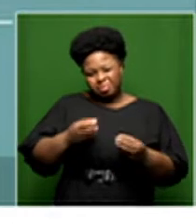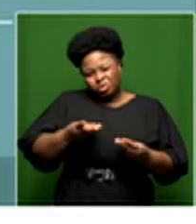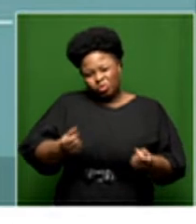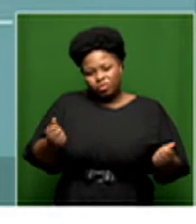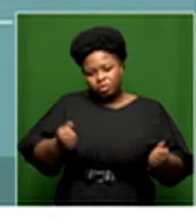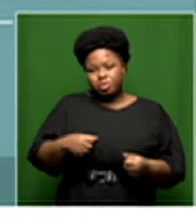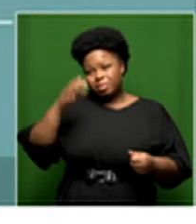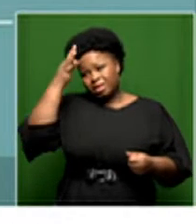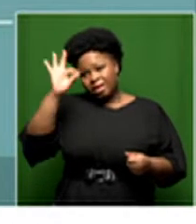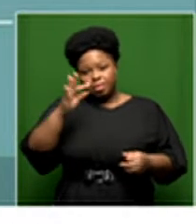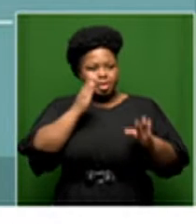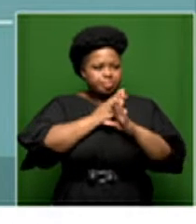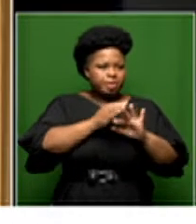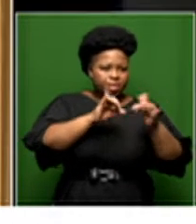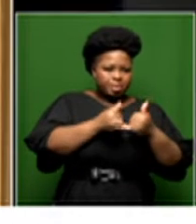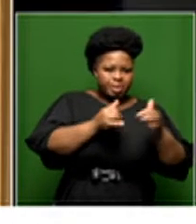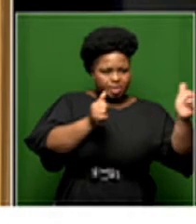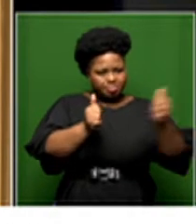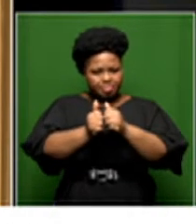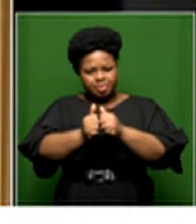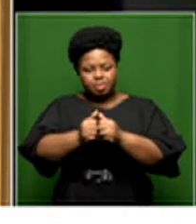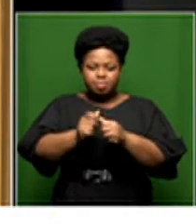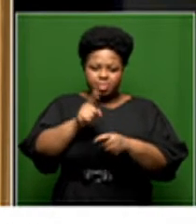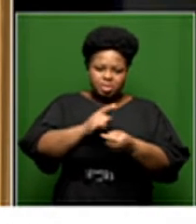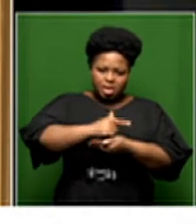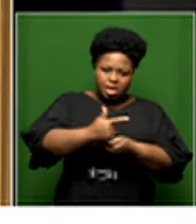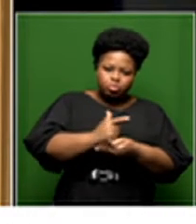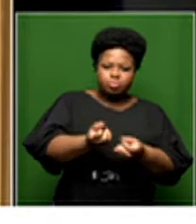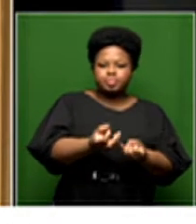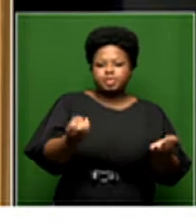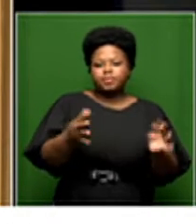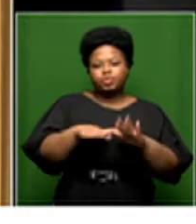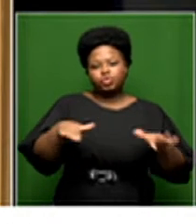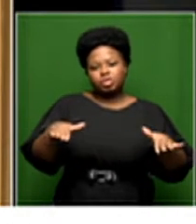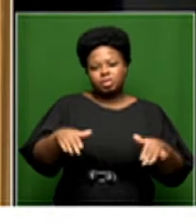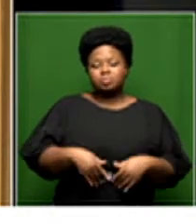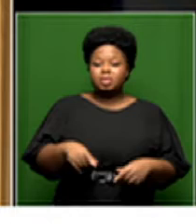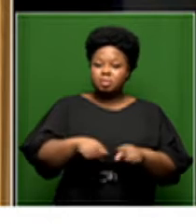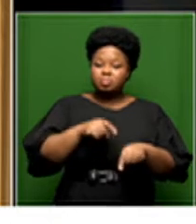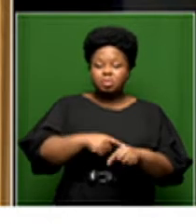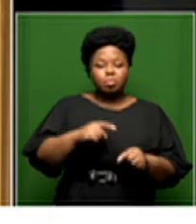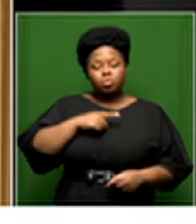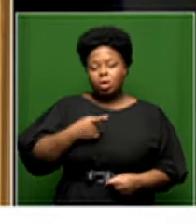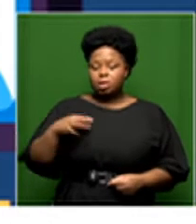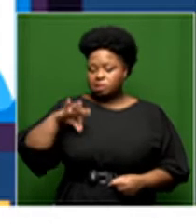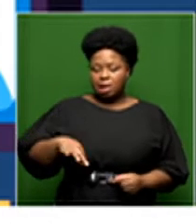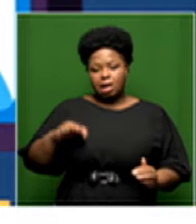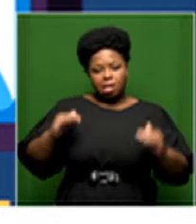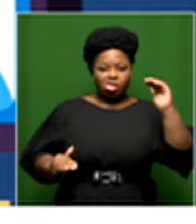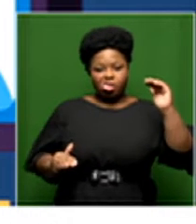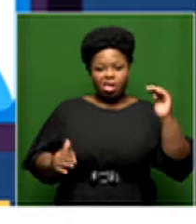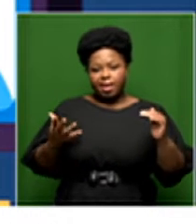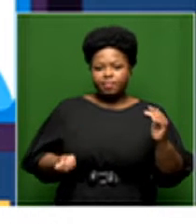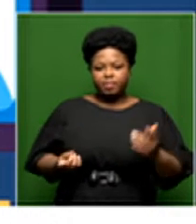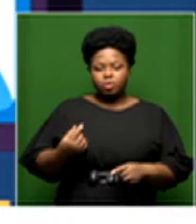with private companies, get tablets out there, get laptops out there. But the bigger problem really is the income inequality that we face in South Africa. We're